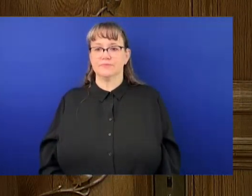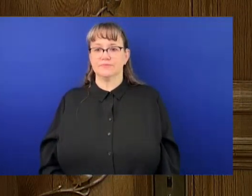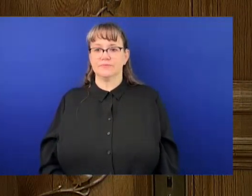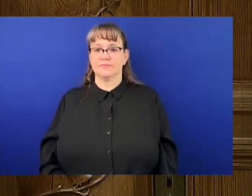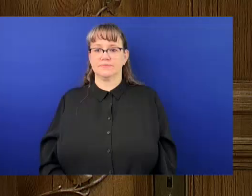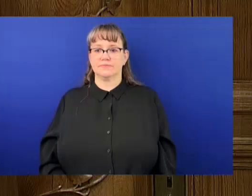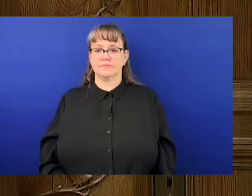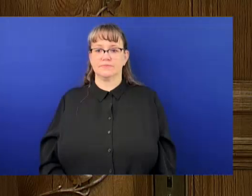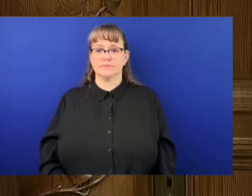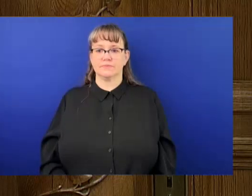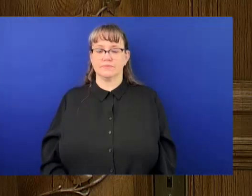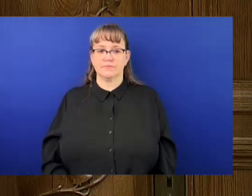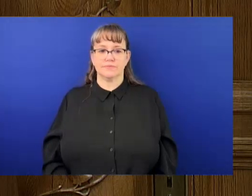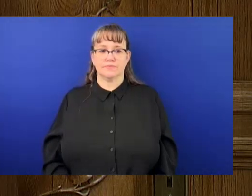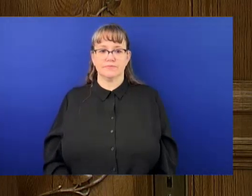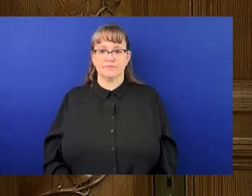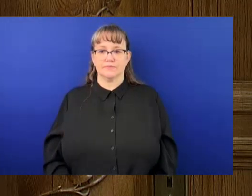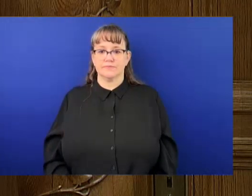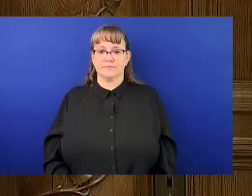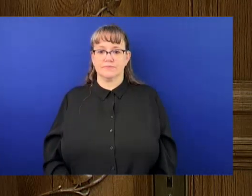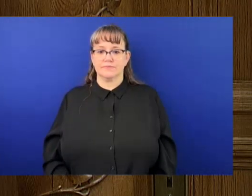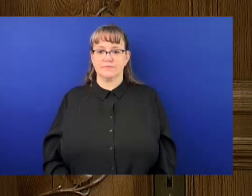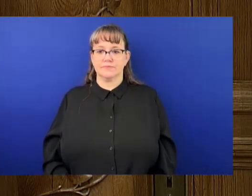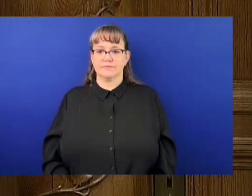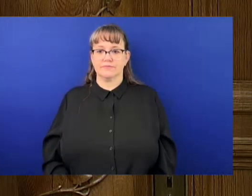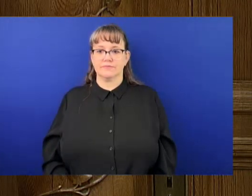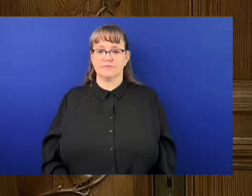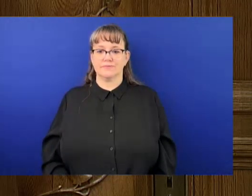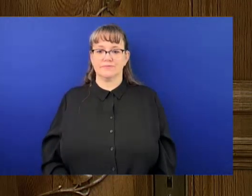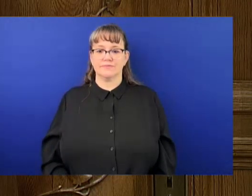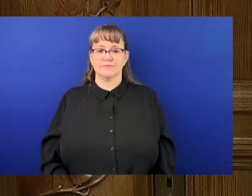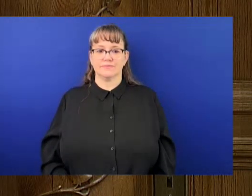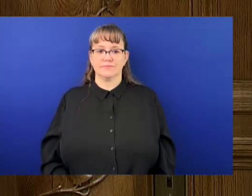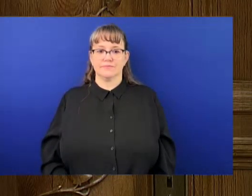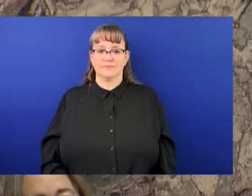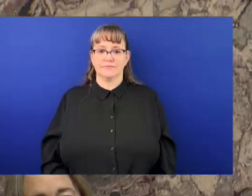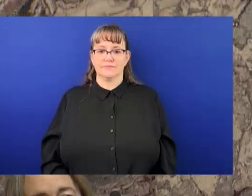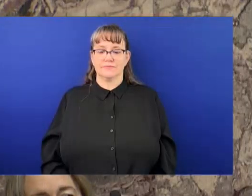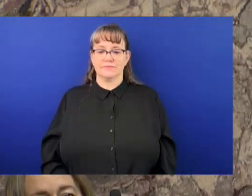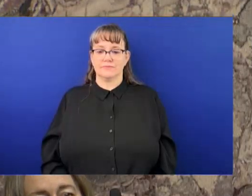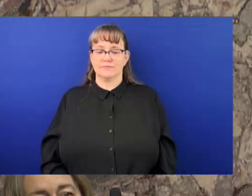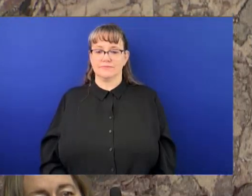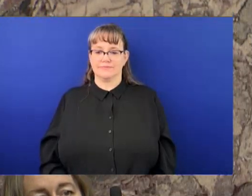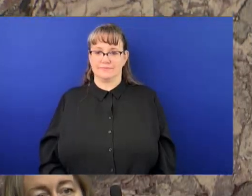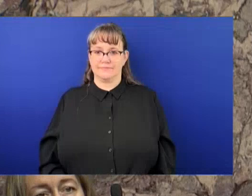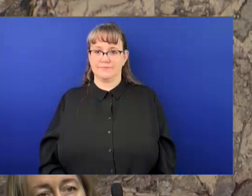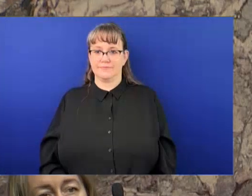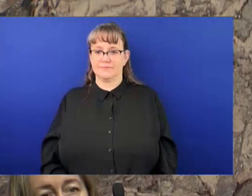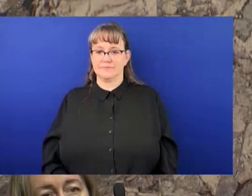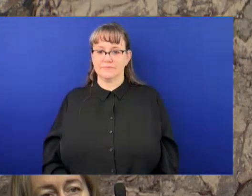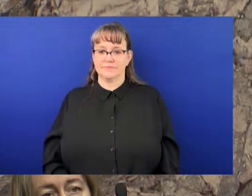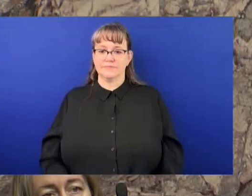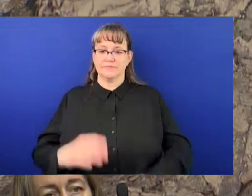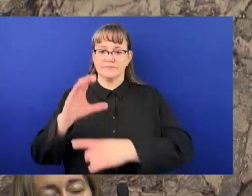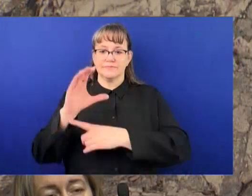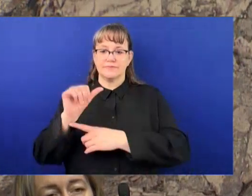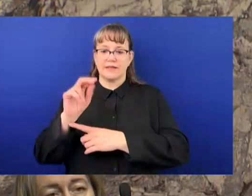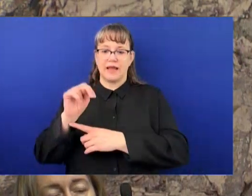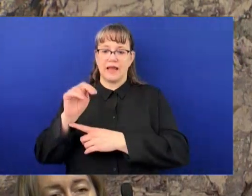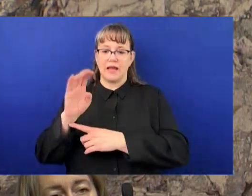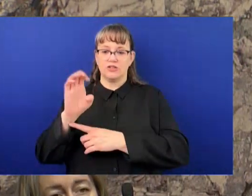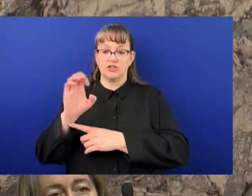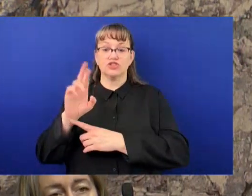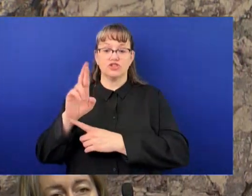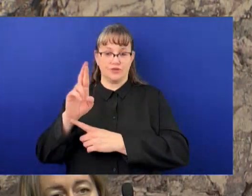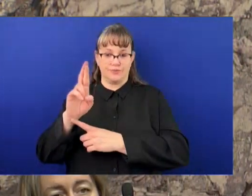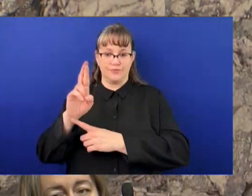Member for Kootenay Rockies. Thank you, Mr. Speaker. Cancer, a word that sends a chill down the spine of every British Columbian,